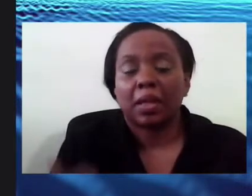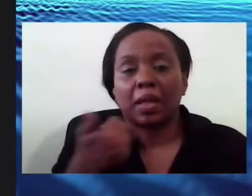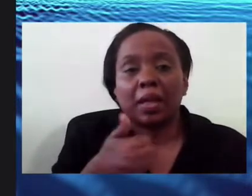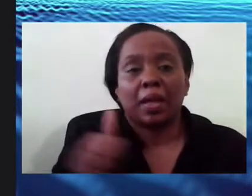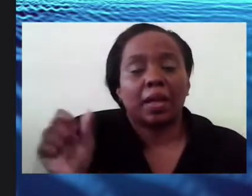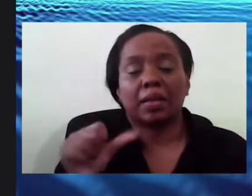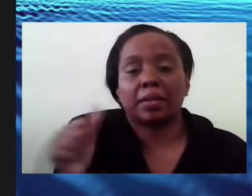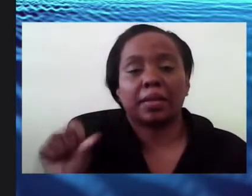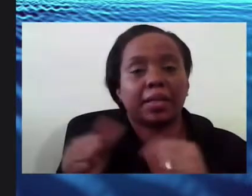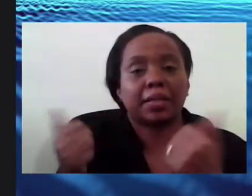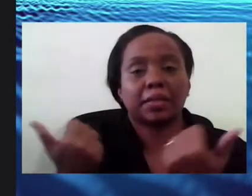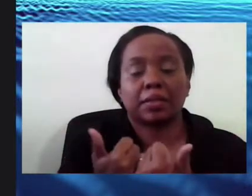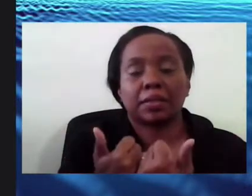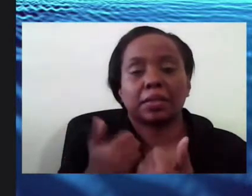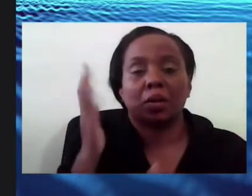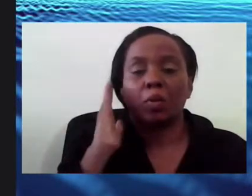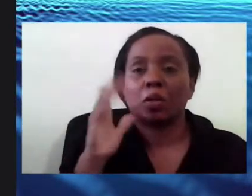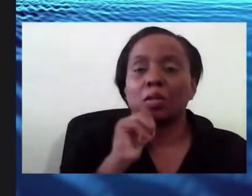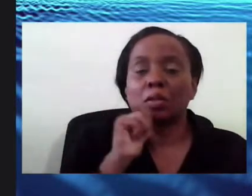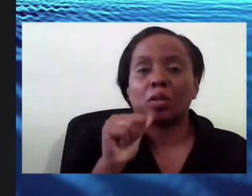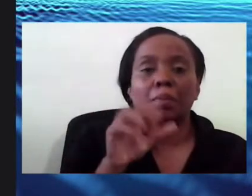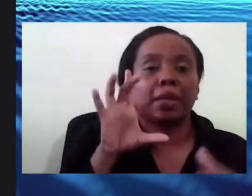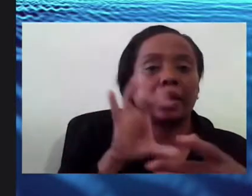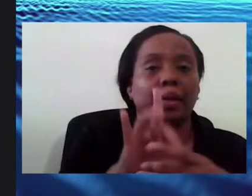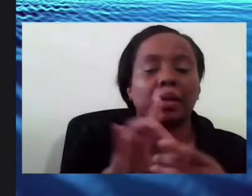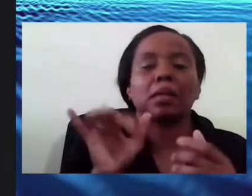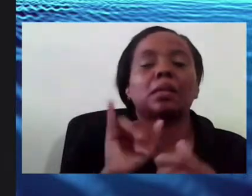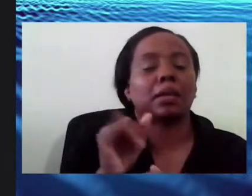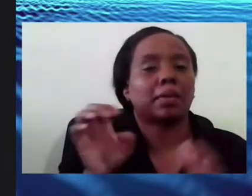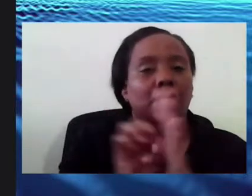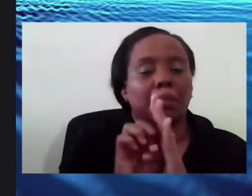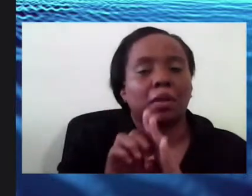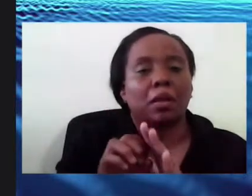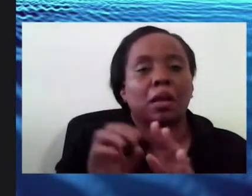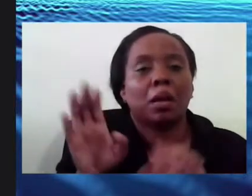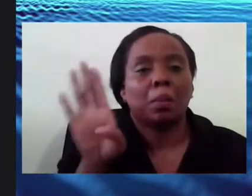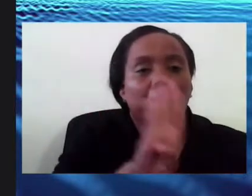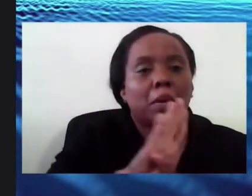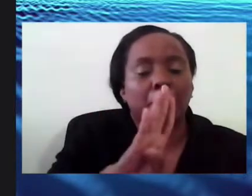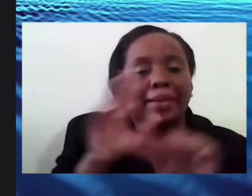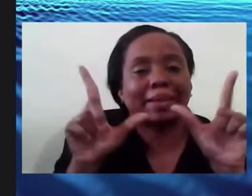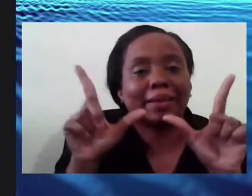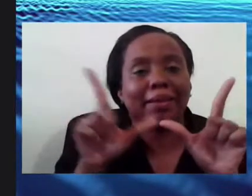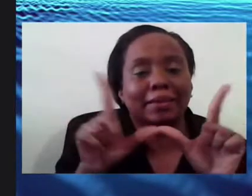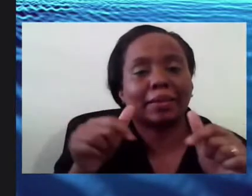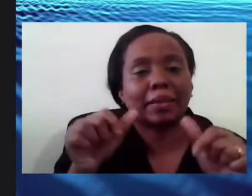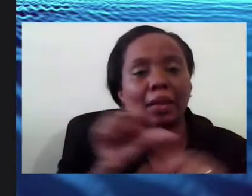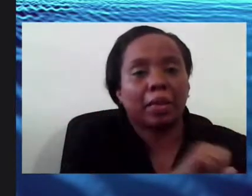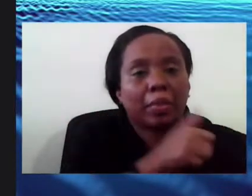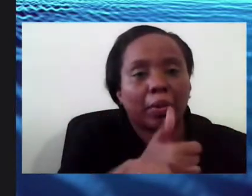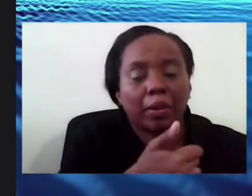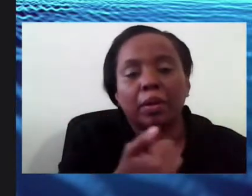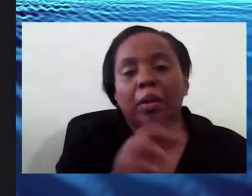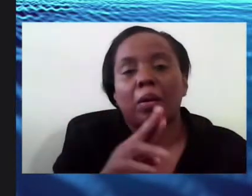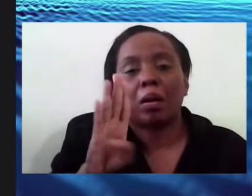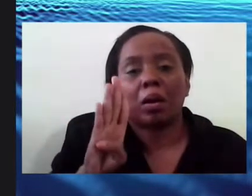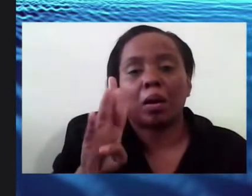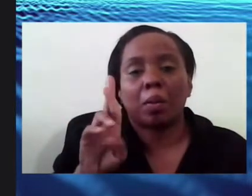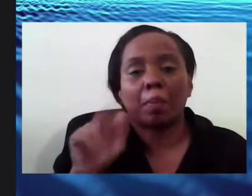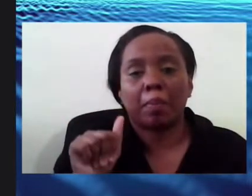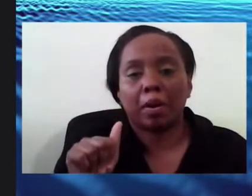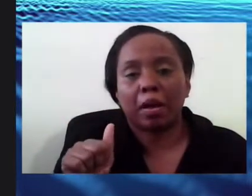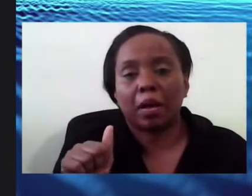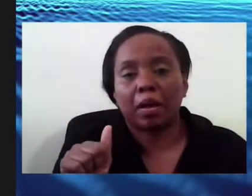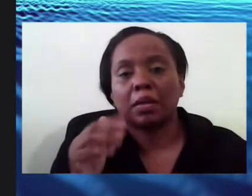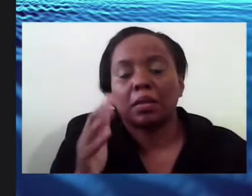cleaning exercises? Say, for example, BRA, licensing authority, what have you, because there would have been some downtime.